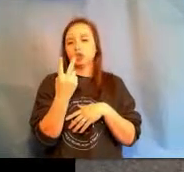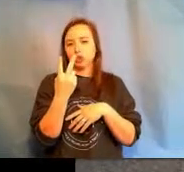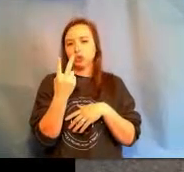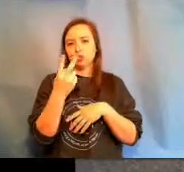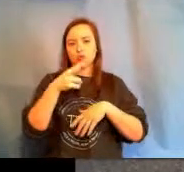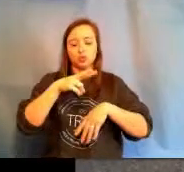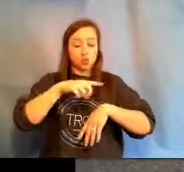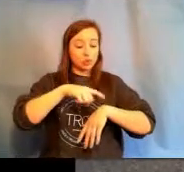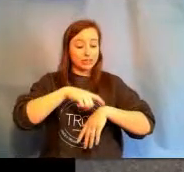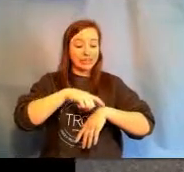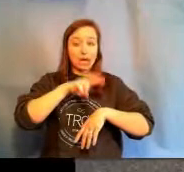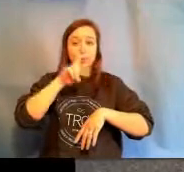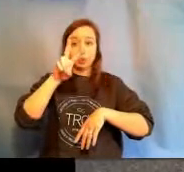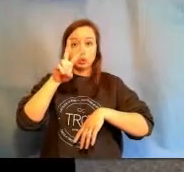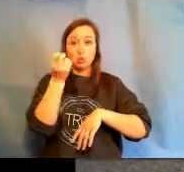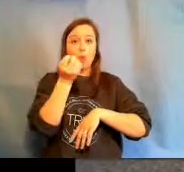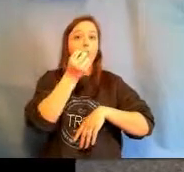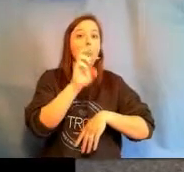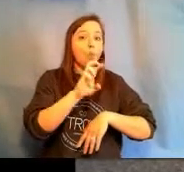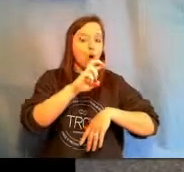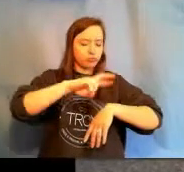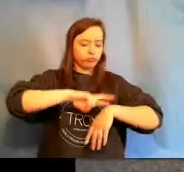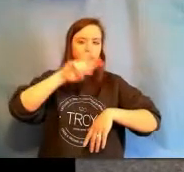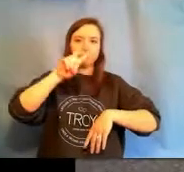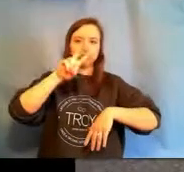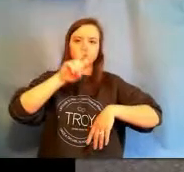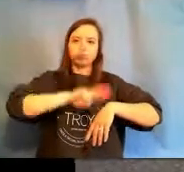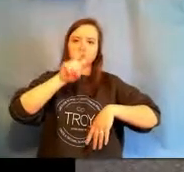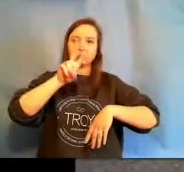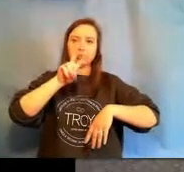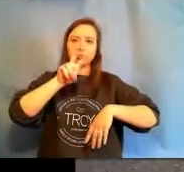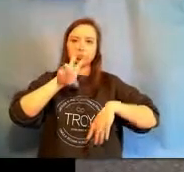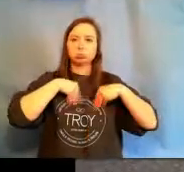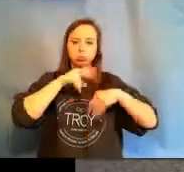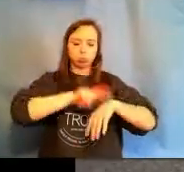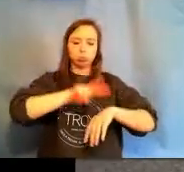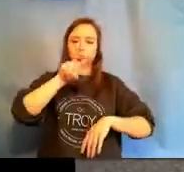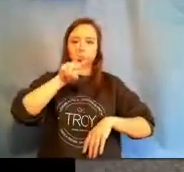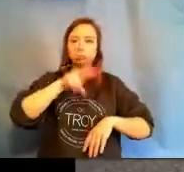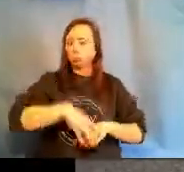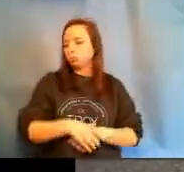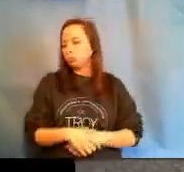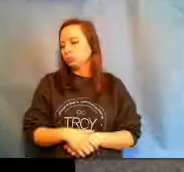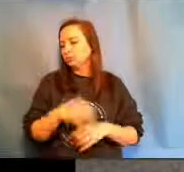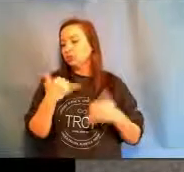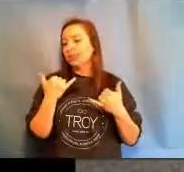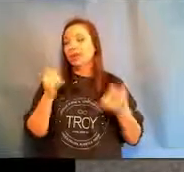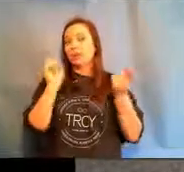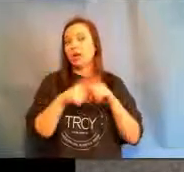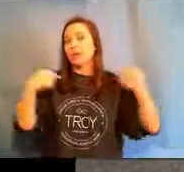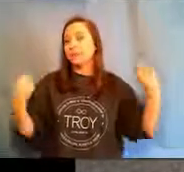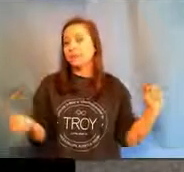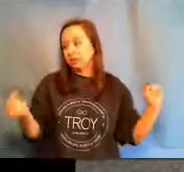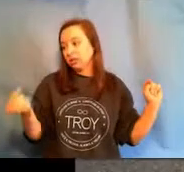Good, at the 2. So our time reads 2 o'clock. Now we're going to do it the opposite